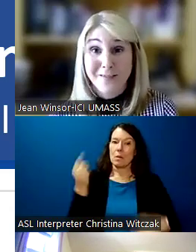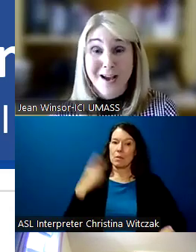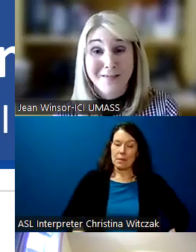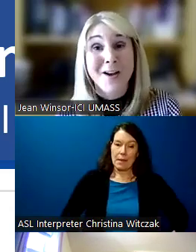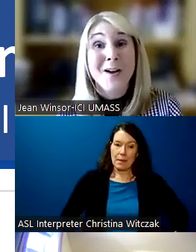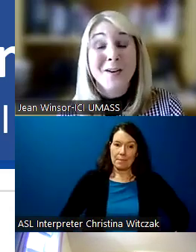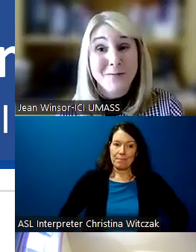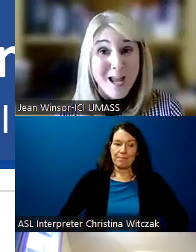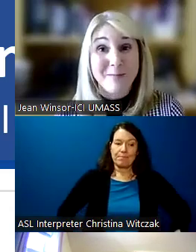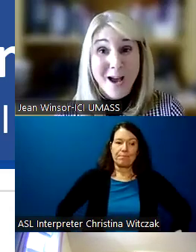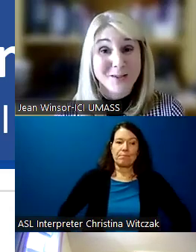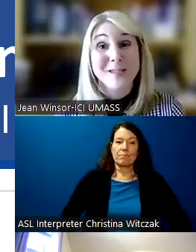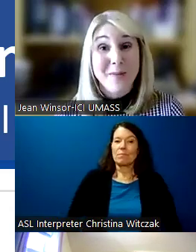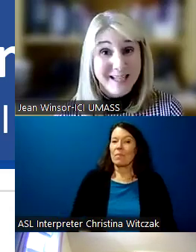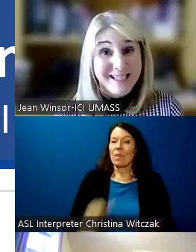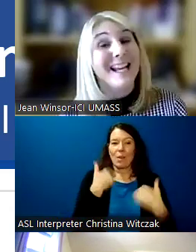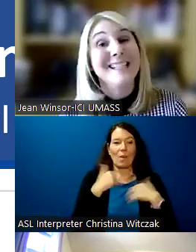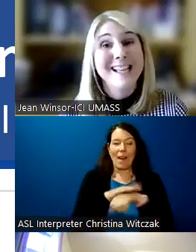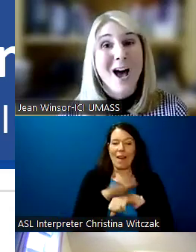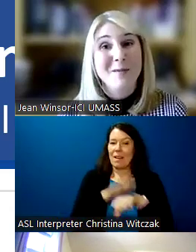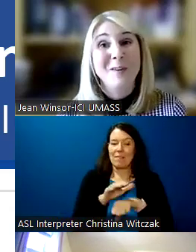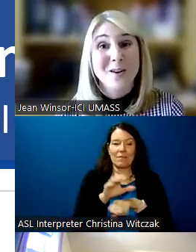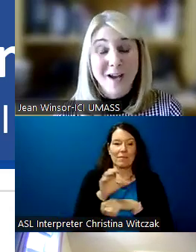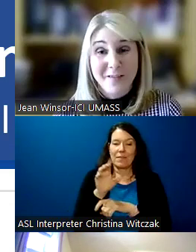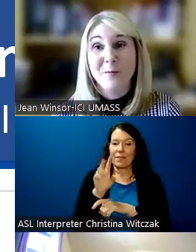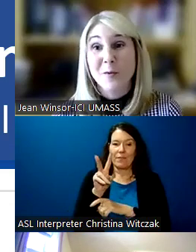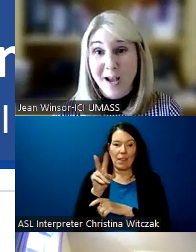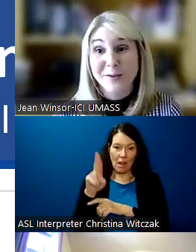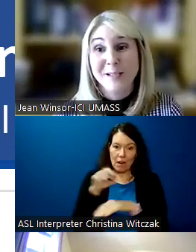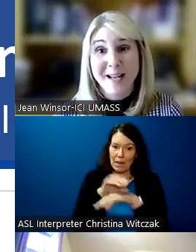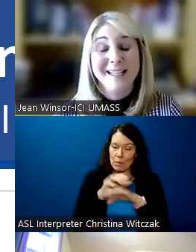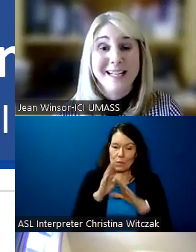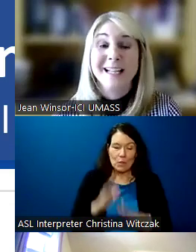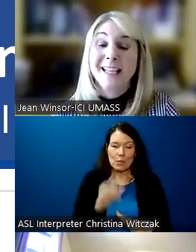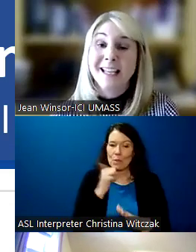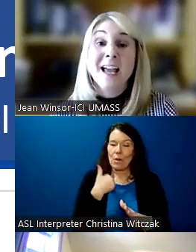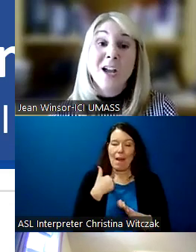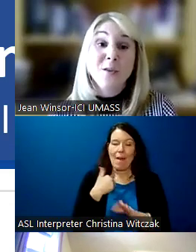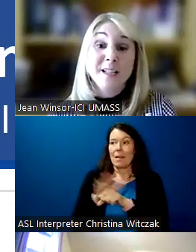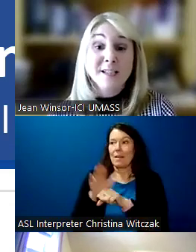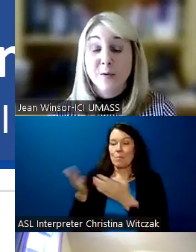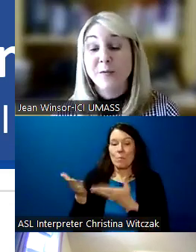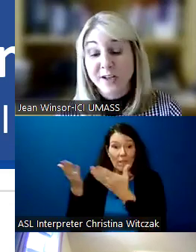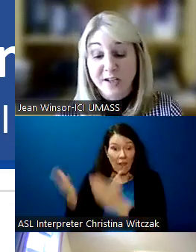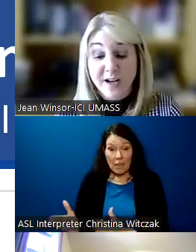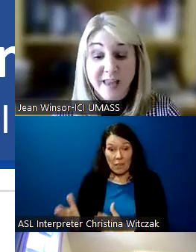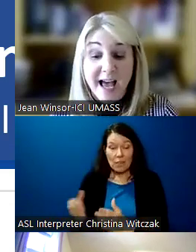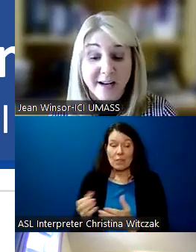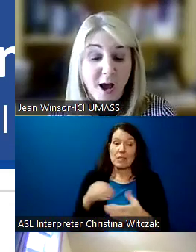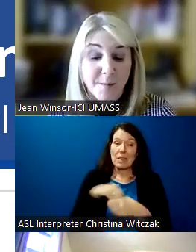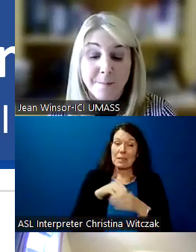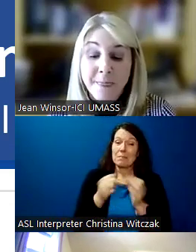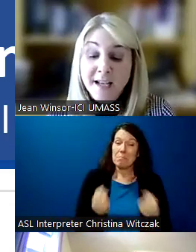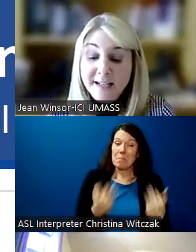don't have enough rehab counselors in many states. We don't have enough providers in many states. And I think, this is a reflection of